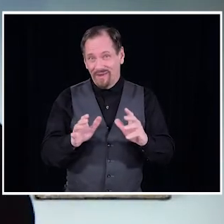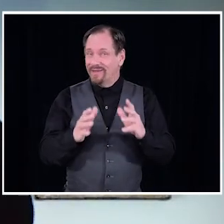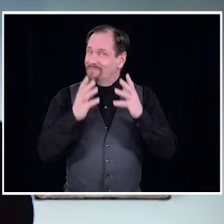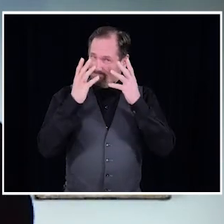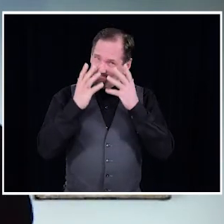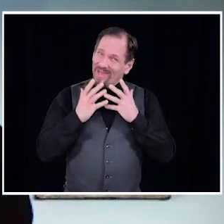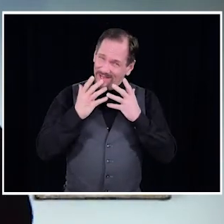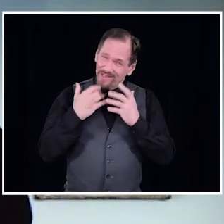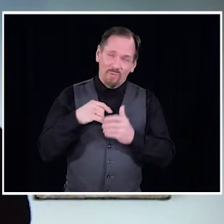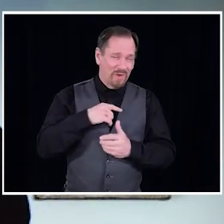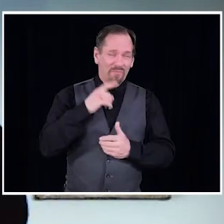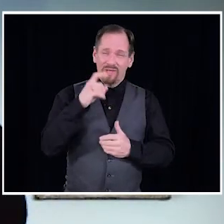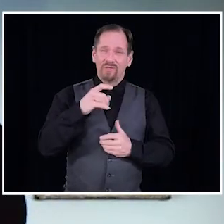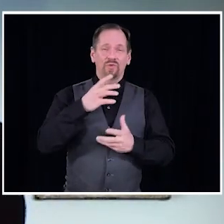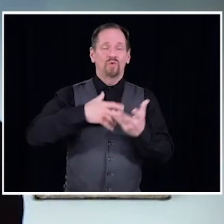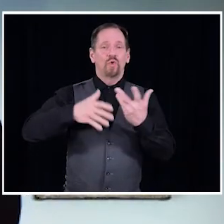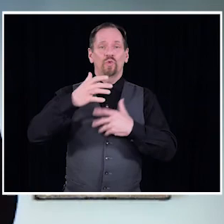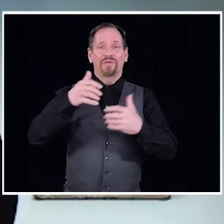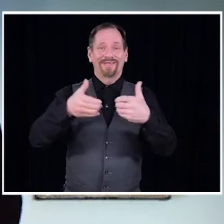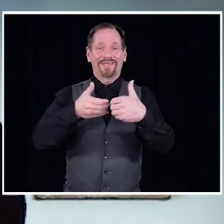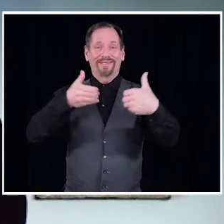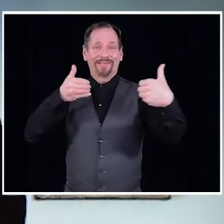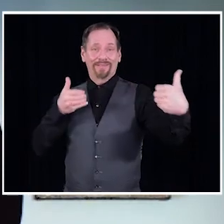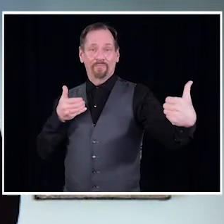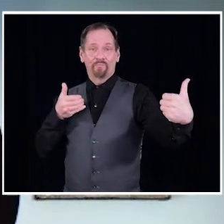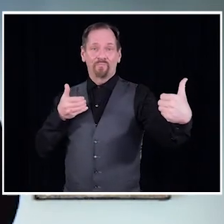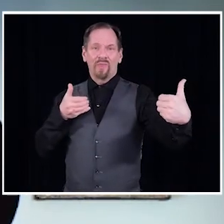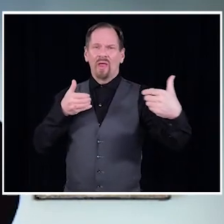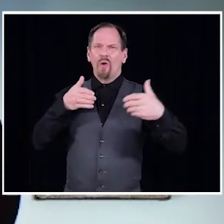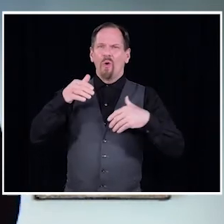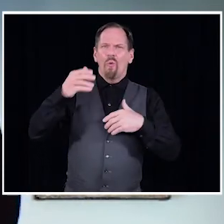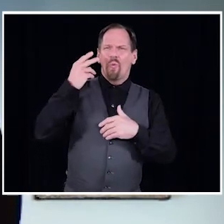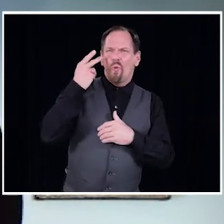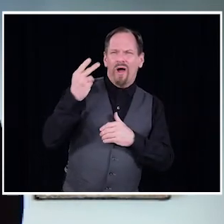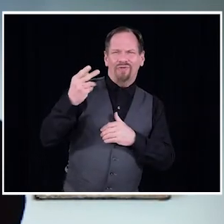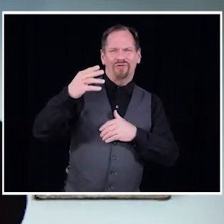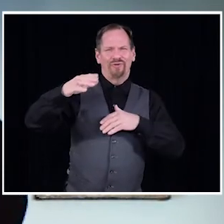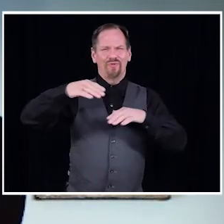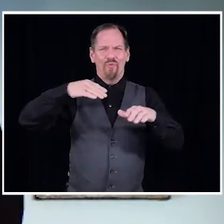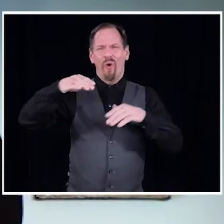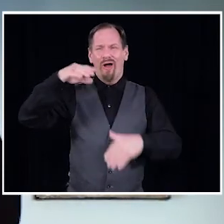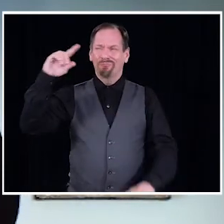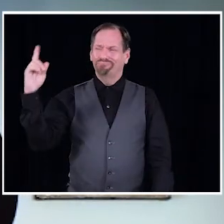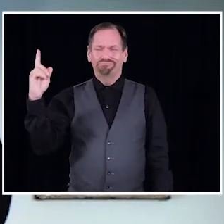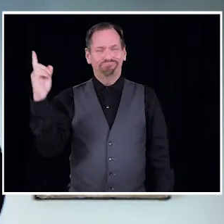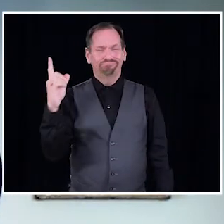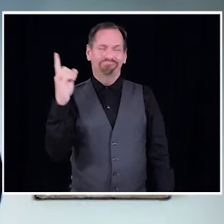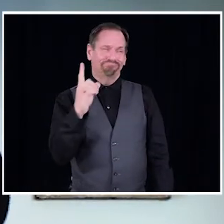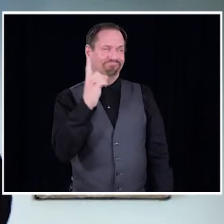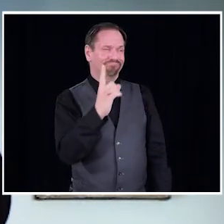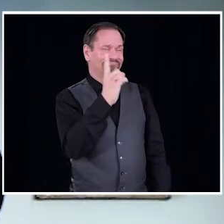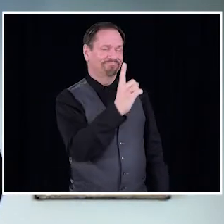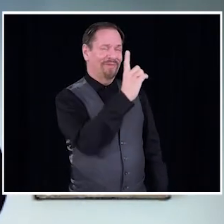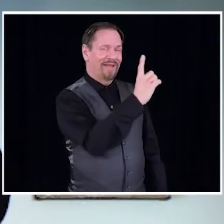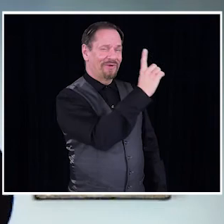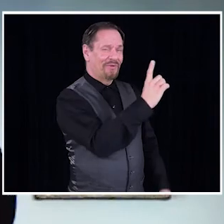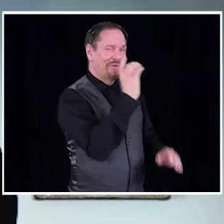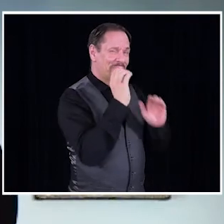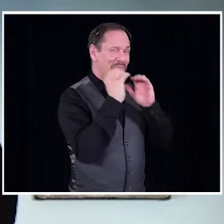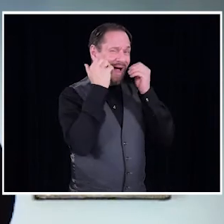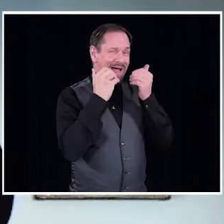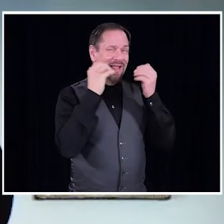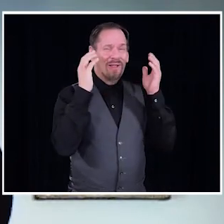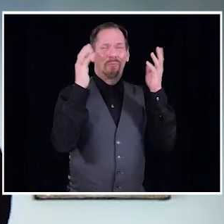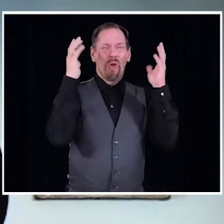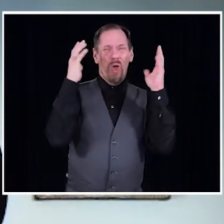have to engage in social distancing. Watching you walk across the stage to the smiles and applause and hugs of your family